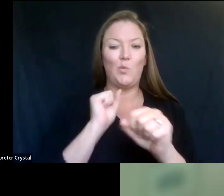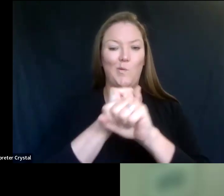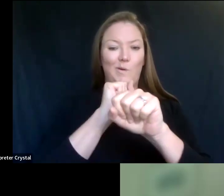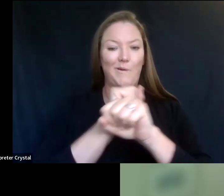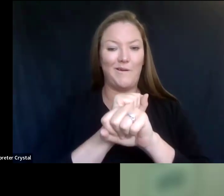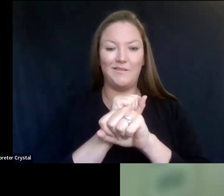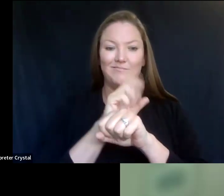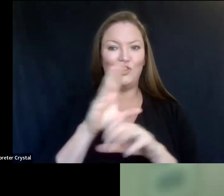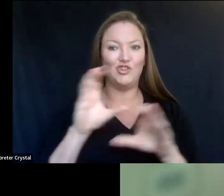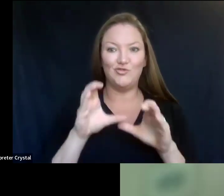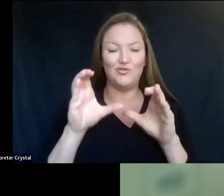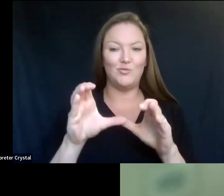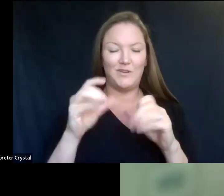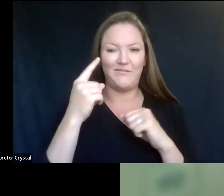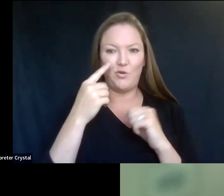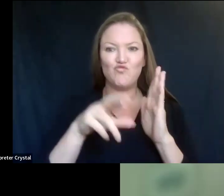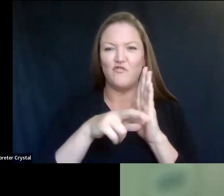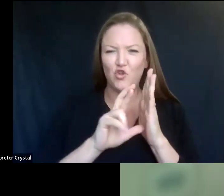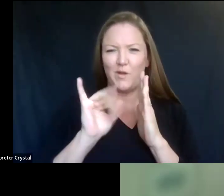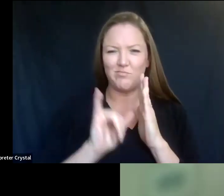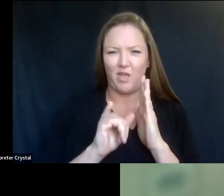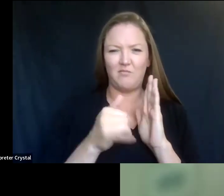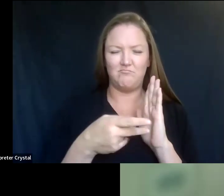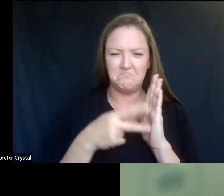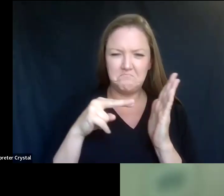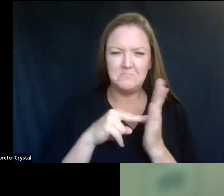of reviewing the definitions of